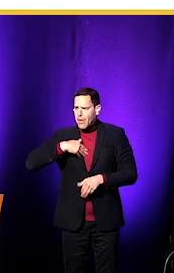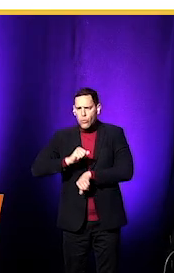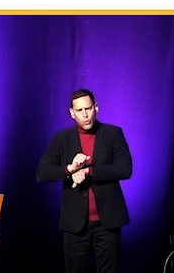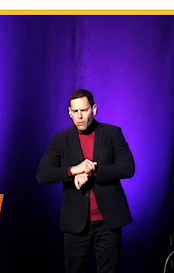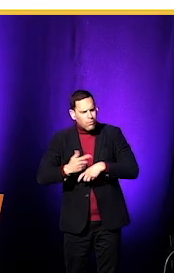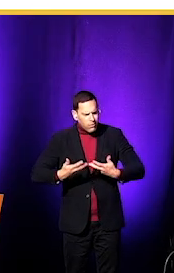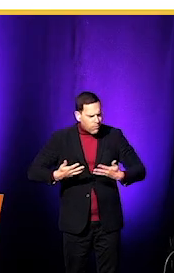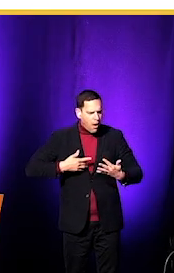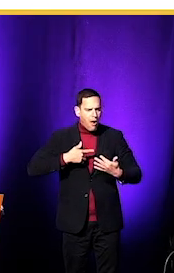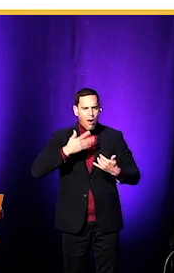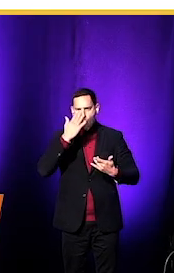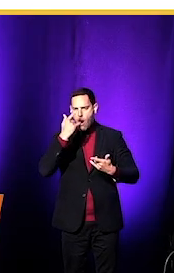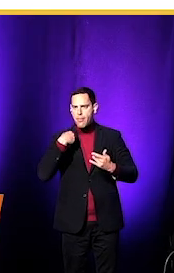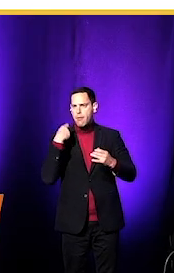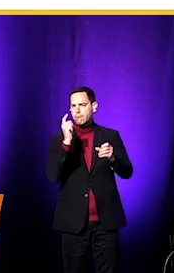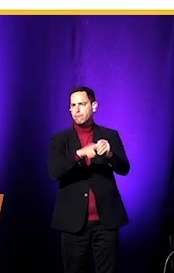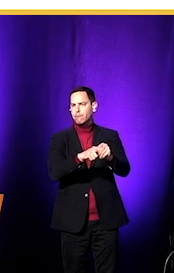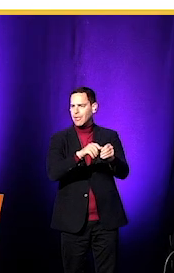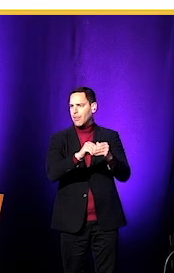you transform.